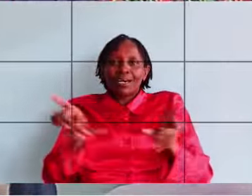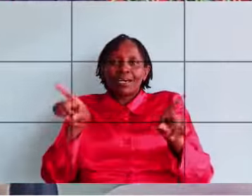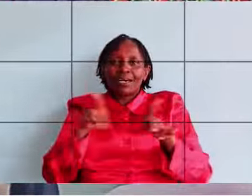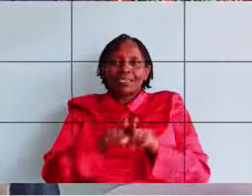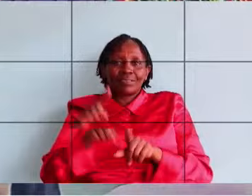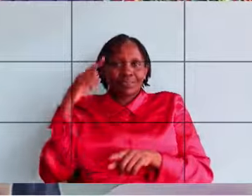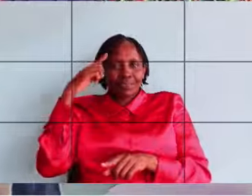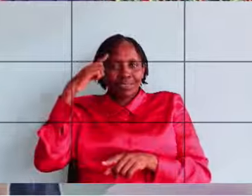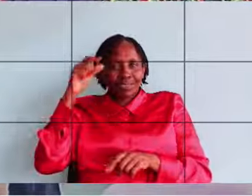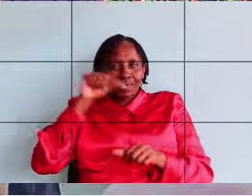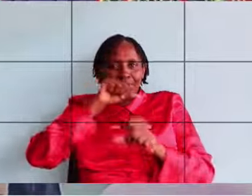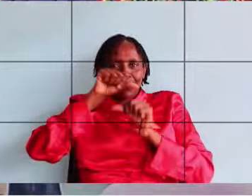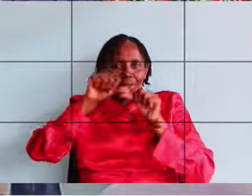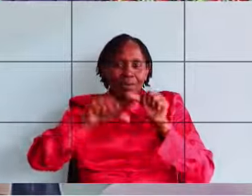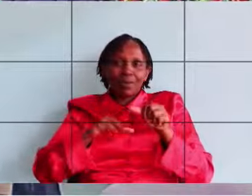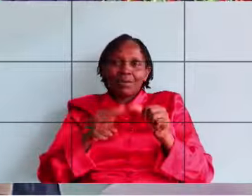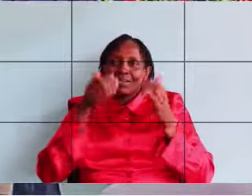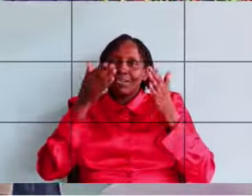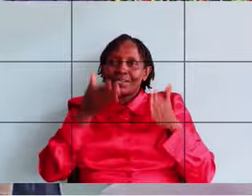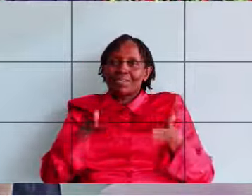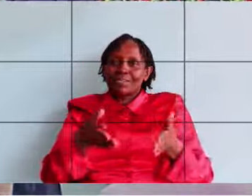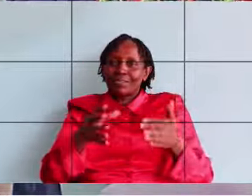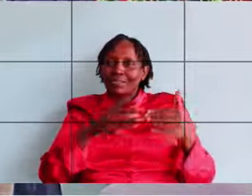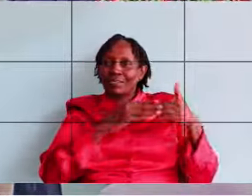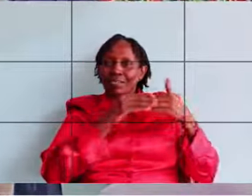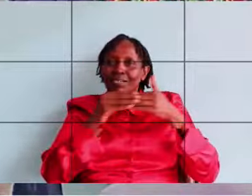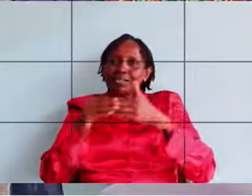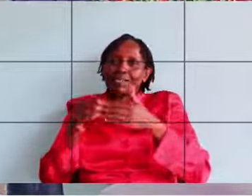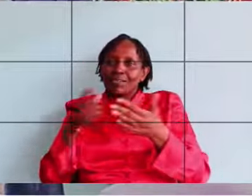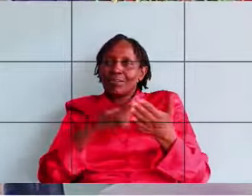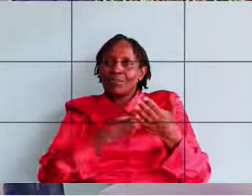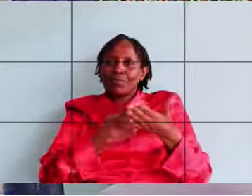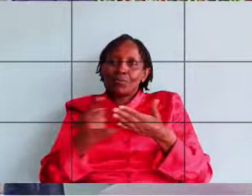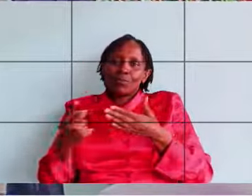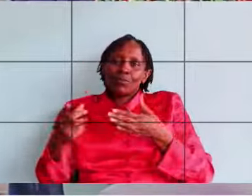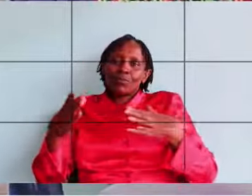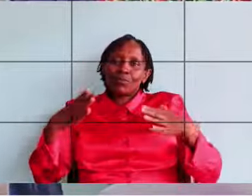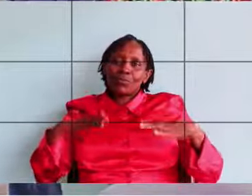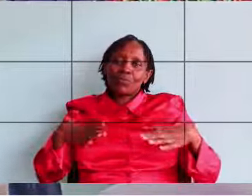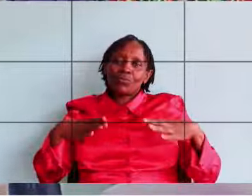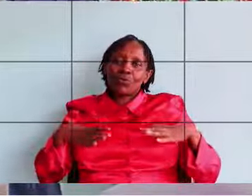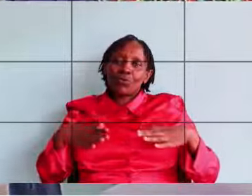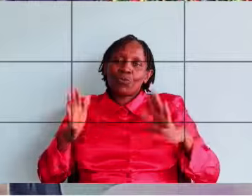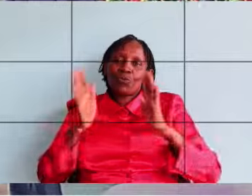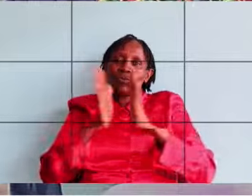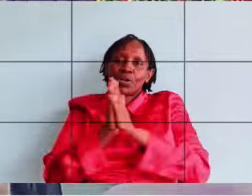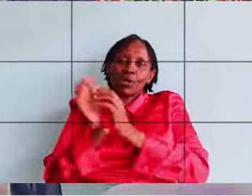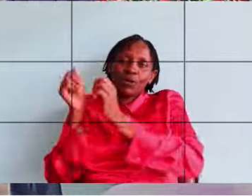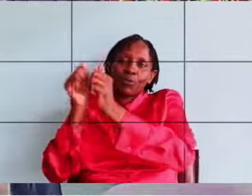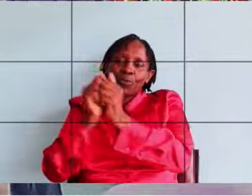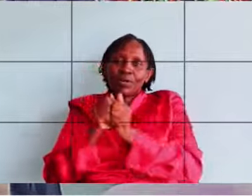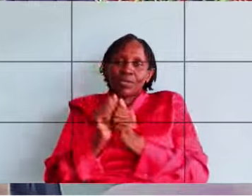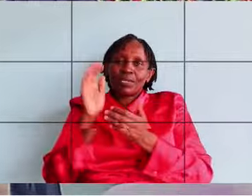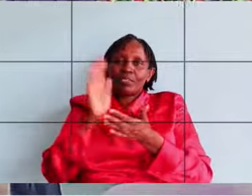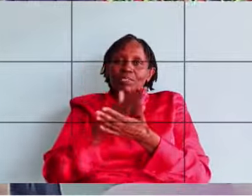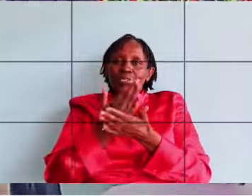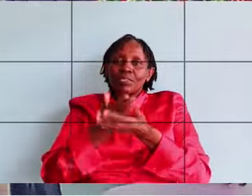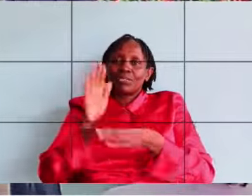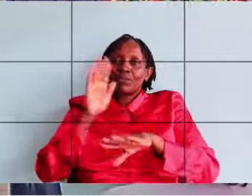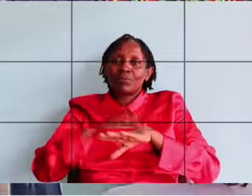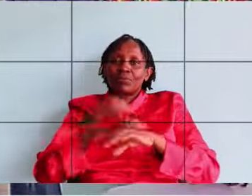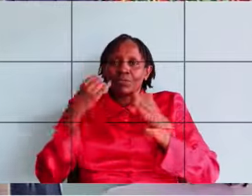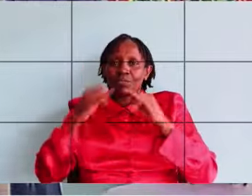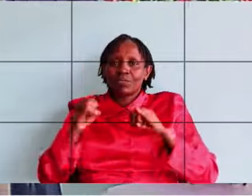this, ask the Lord to guide you this week, to bring people your way that you can pray with and share this good news. And now